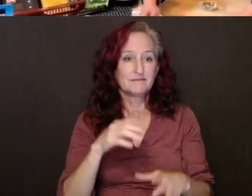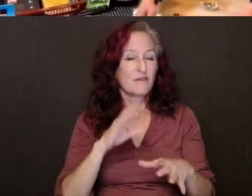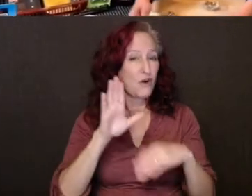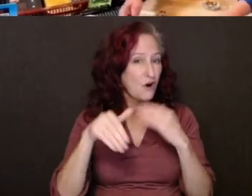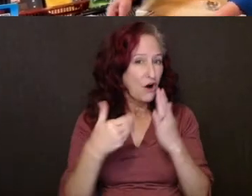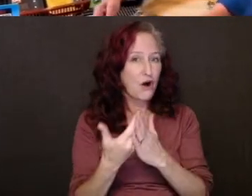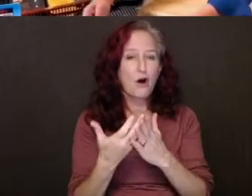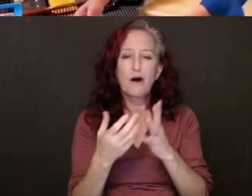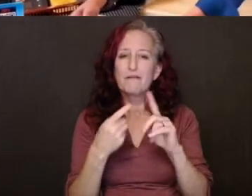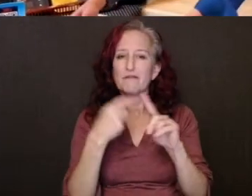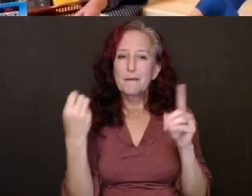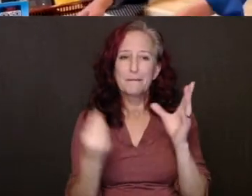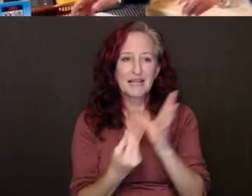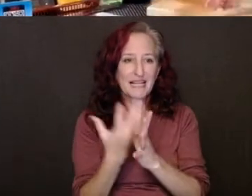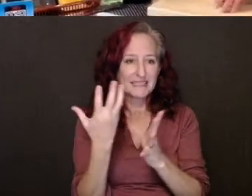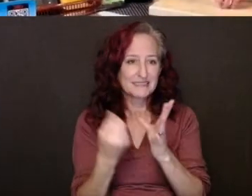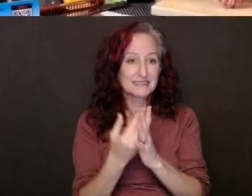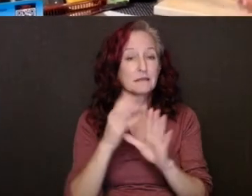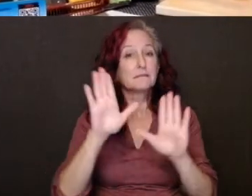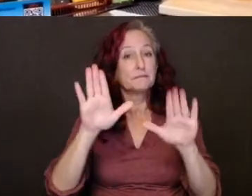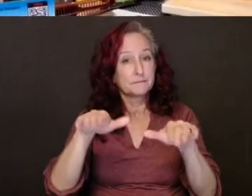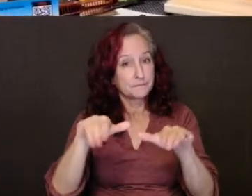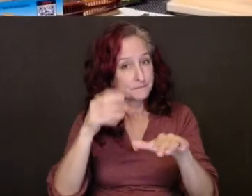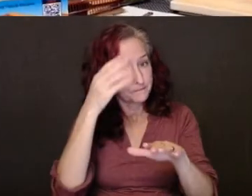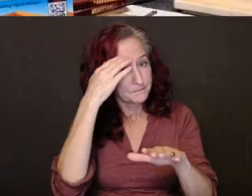beautiful, delicious,